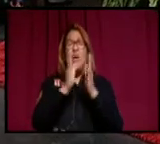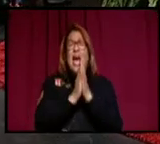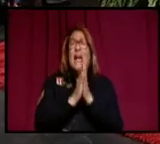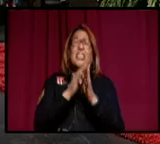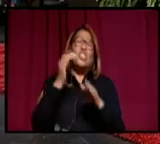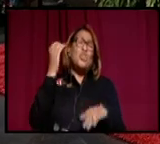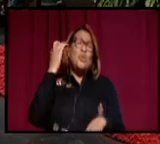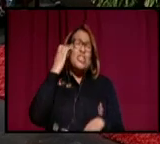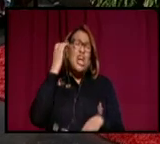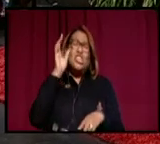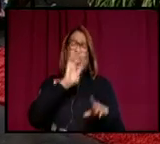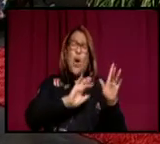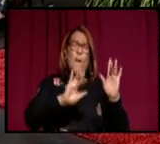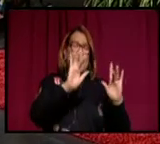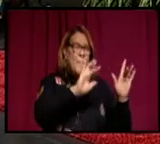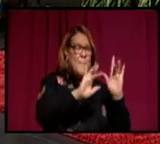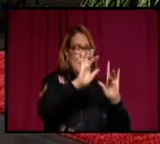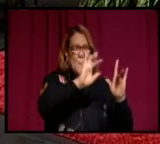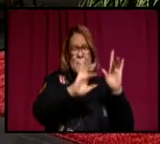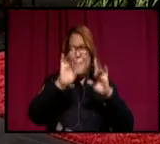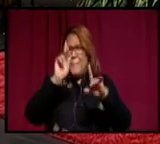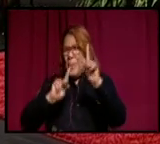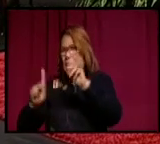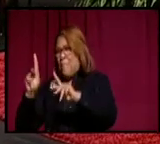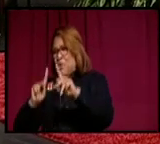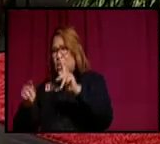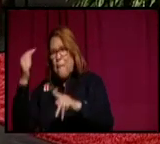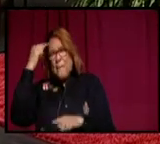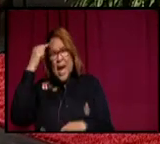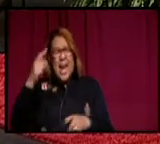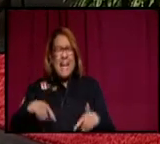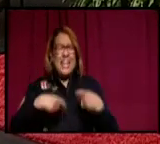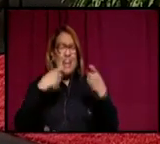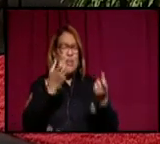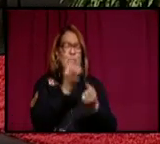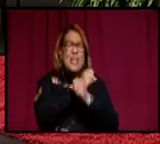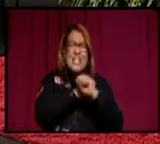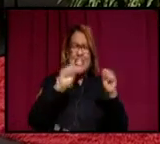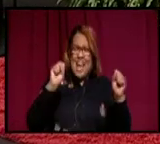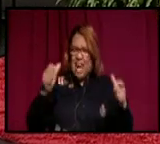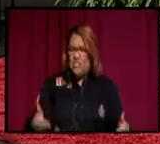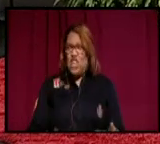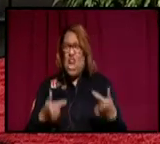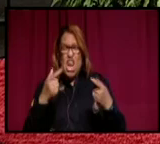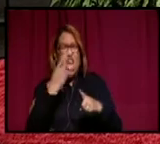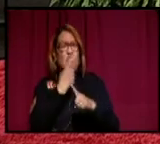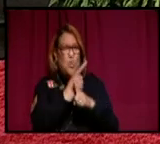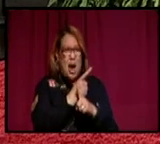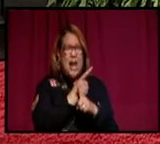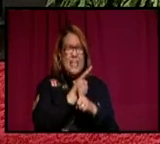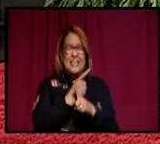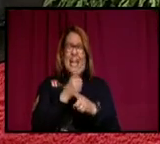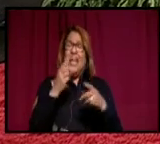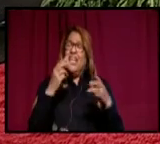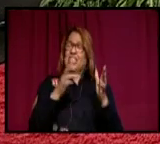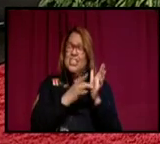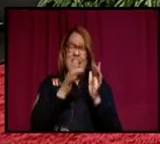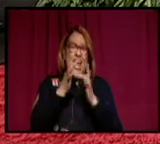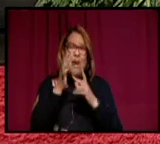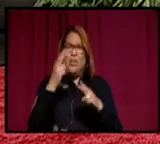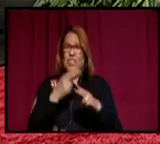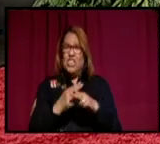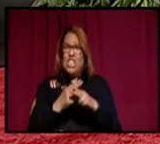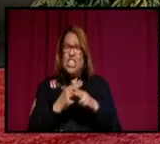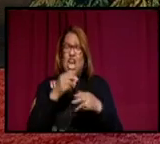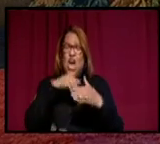the mind of your people. Give them a mind to be saved. Give them a mind to live right. God, in the name of Jesus, go into